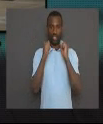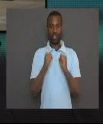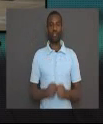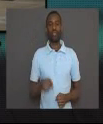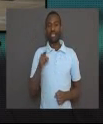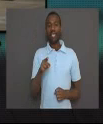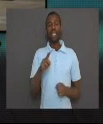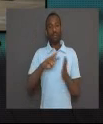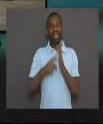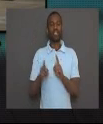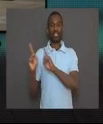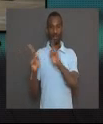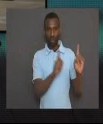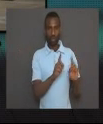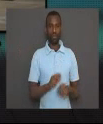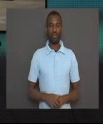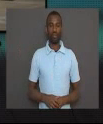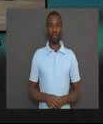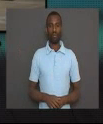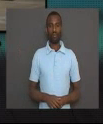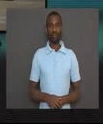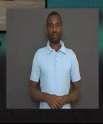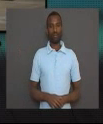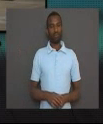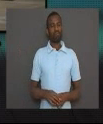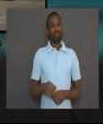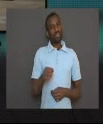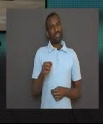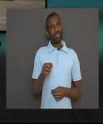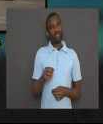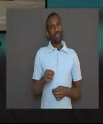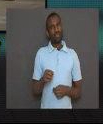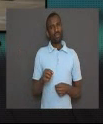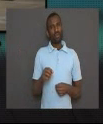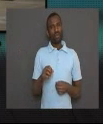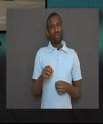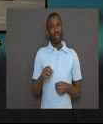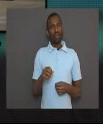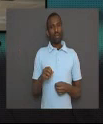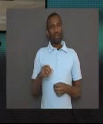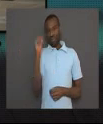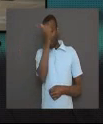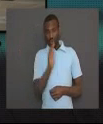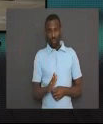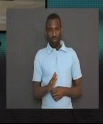This means that there are fewer barriers to create air resistance.